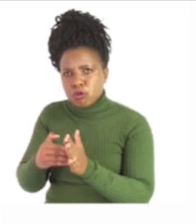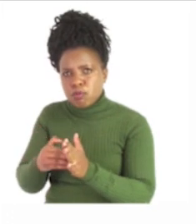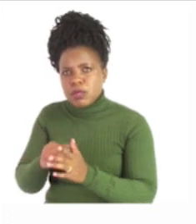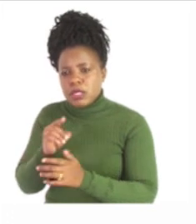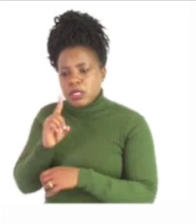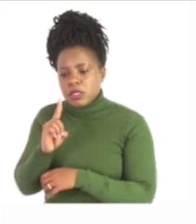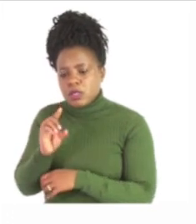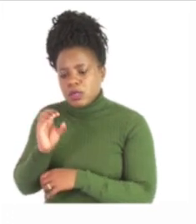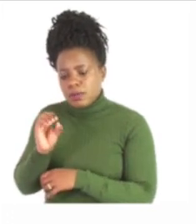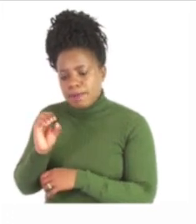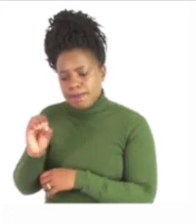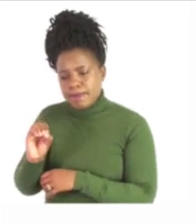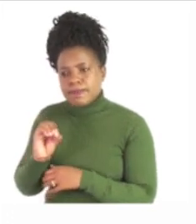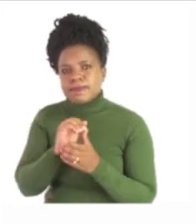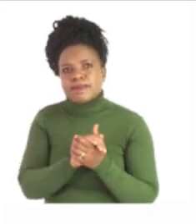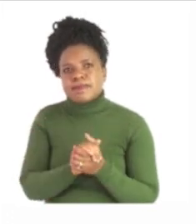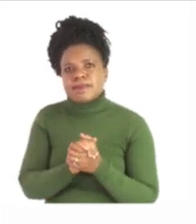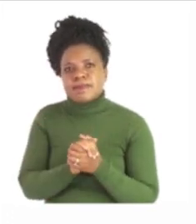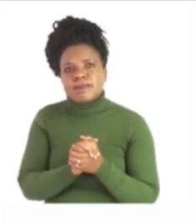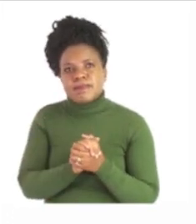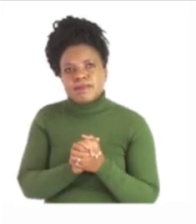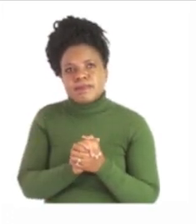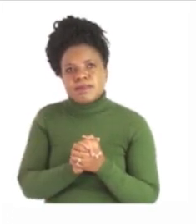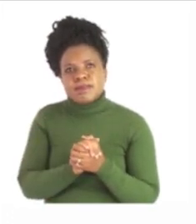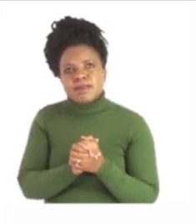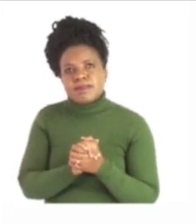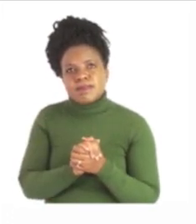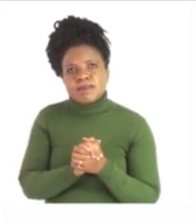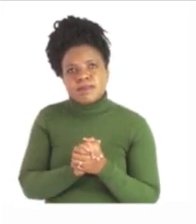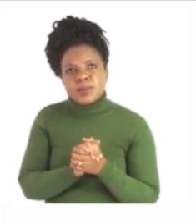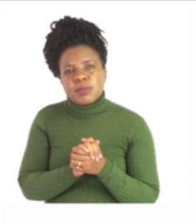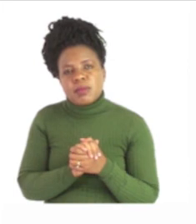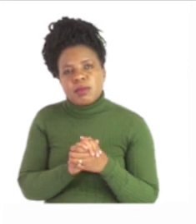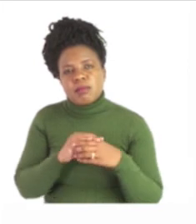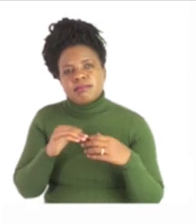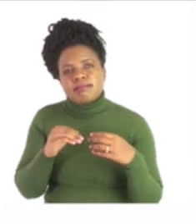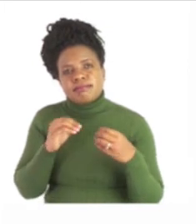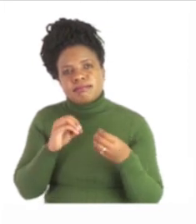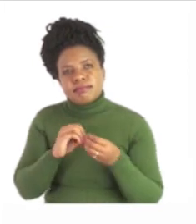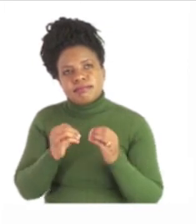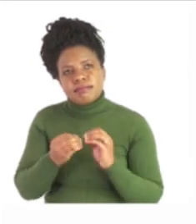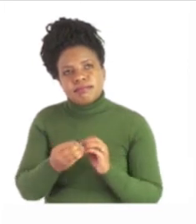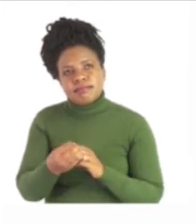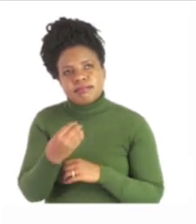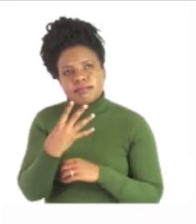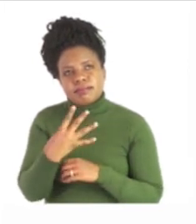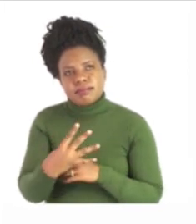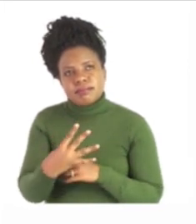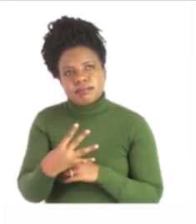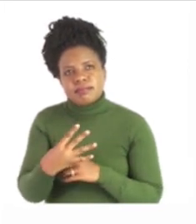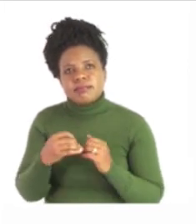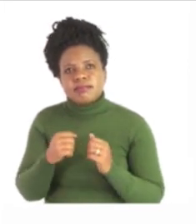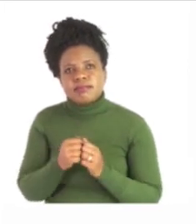also indicated with an arrow. You can do that. Number 4, we have to